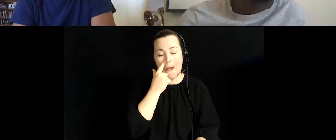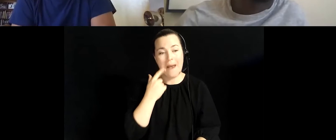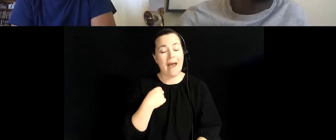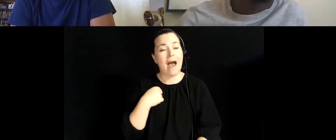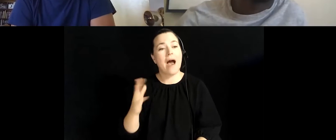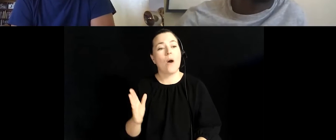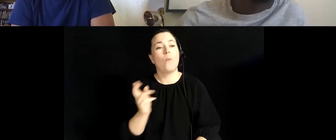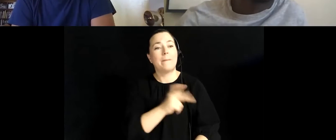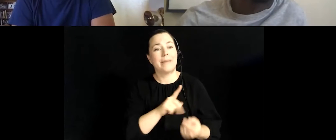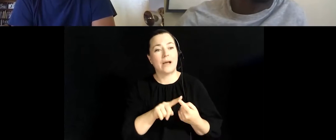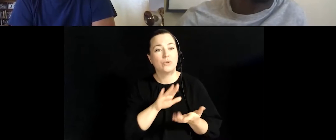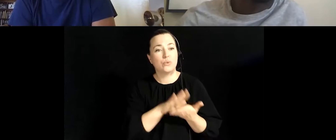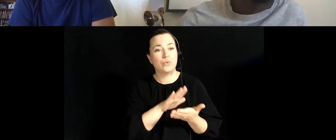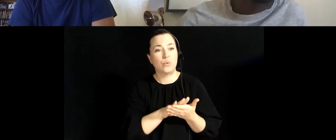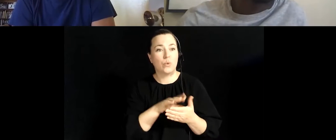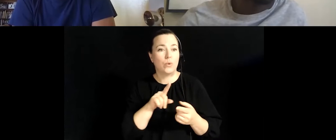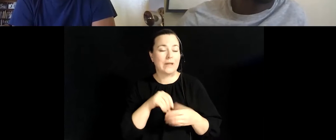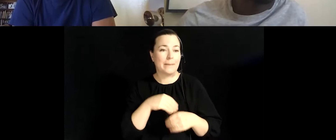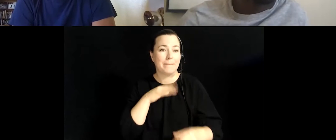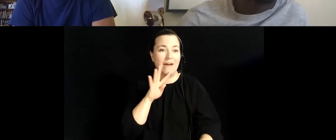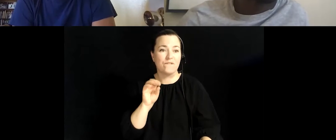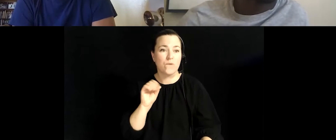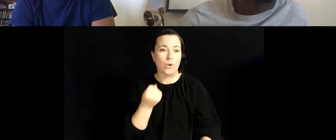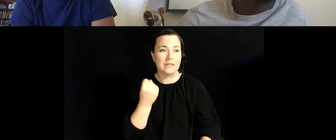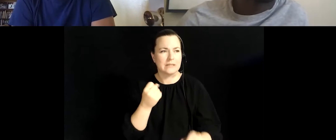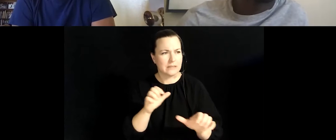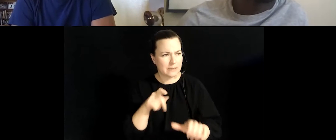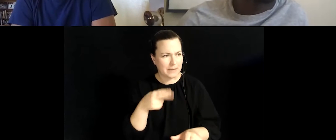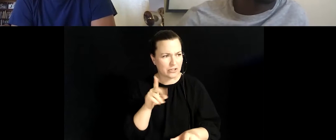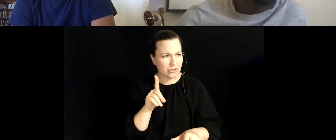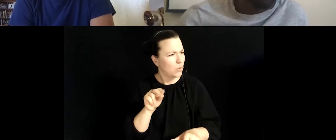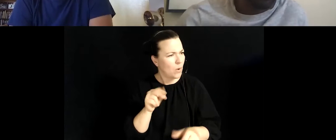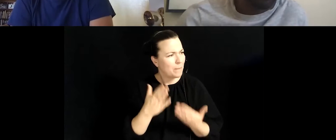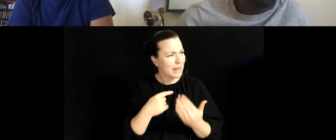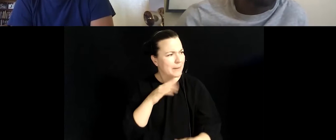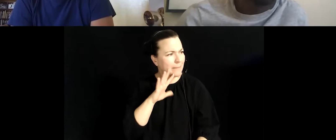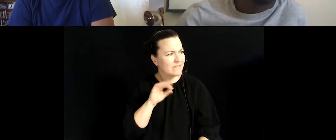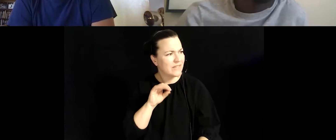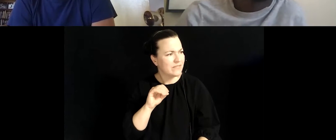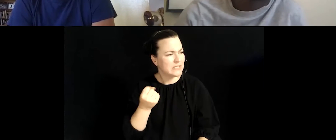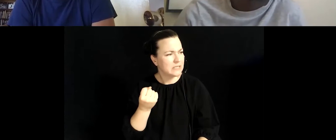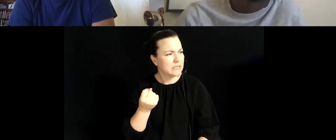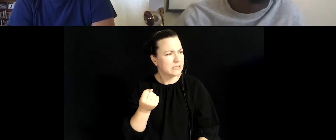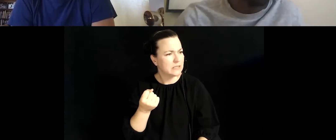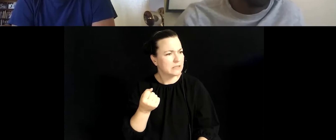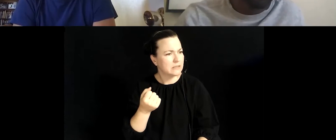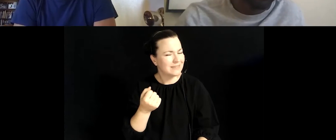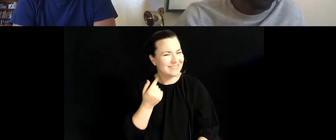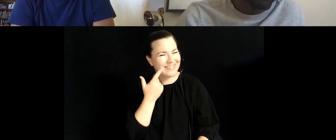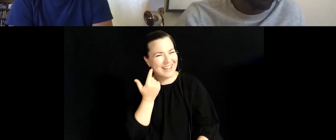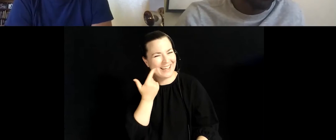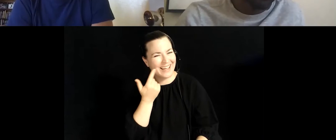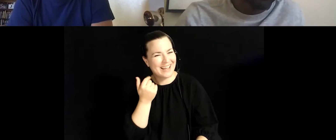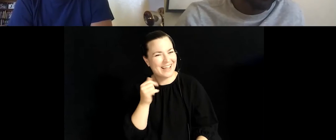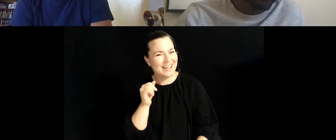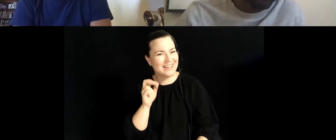school in my 40s and did a PhD, or maybe it was my 50s, in my so I finished in 20, so I guess that was